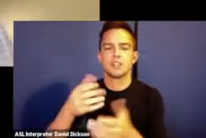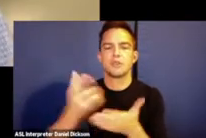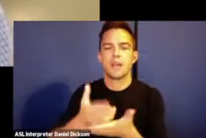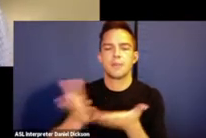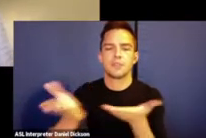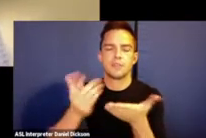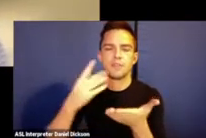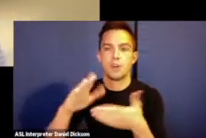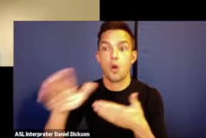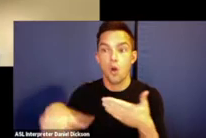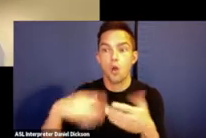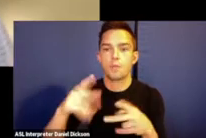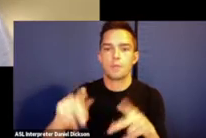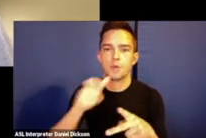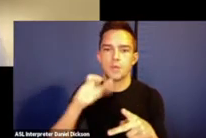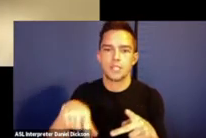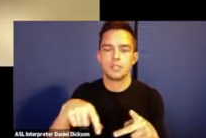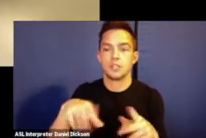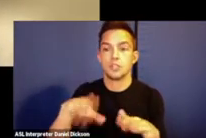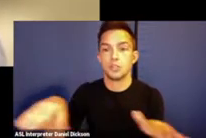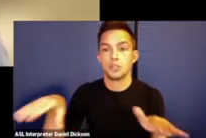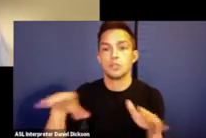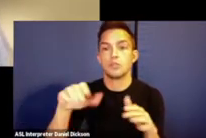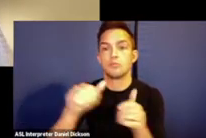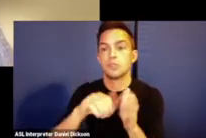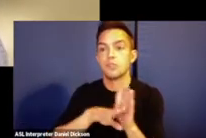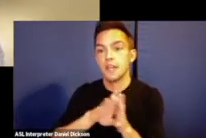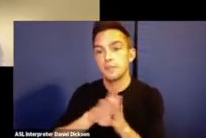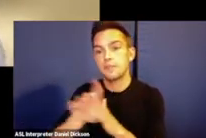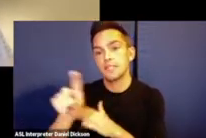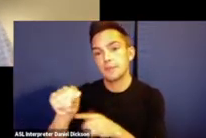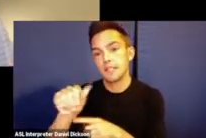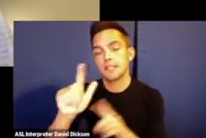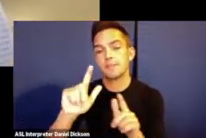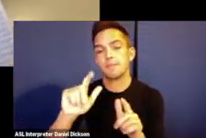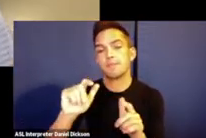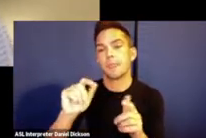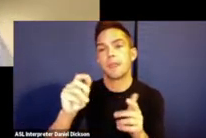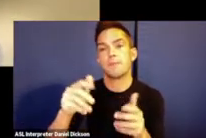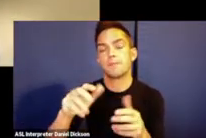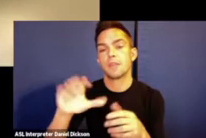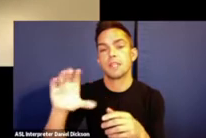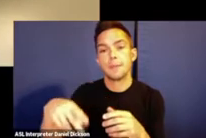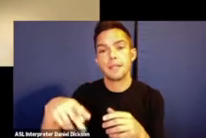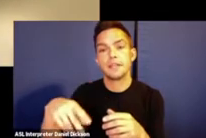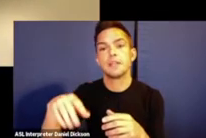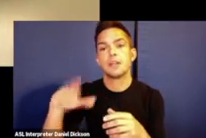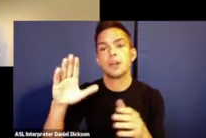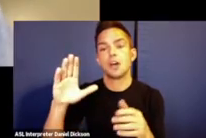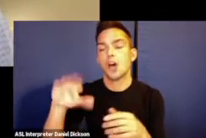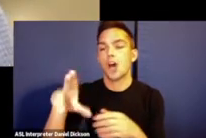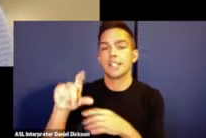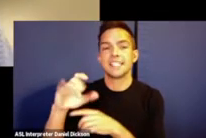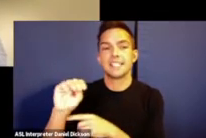for all who need them, including children with developmental disabilities, with cerebral palsy, with autism, and